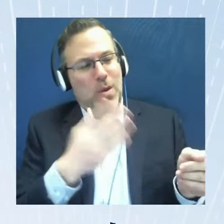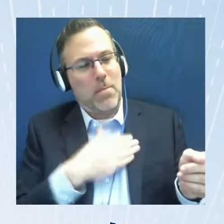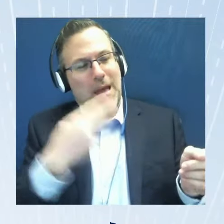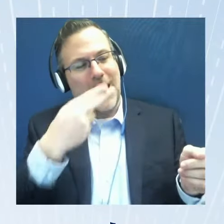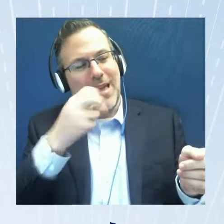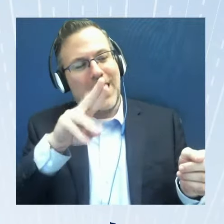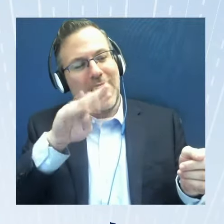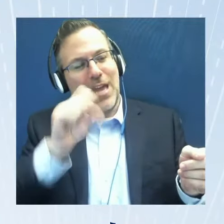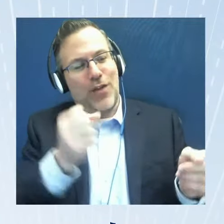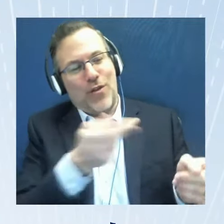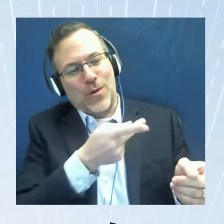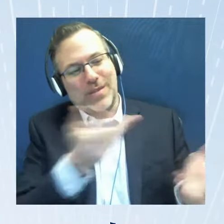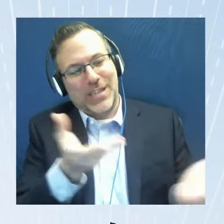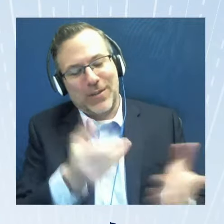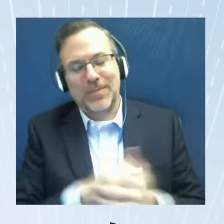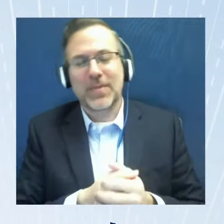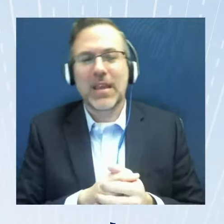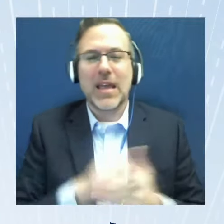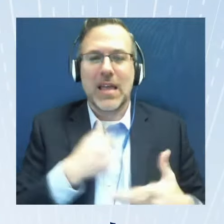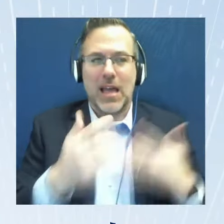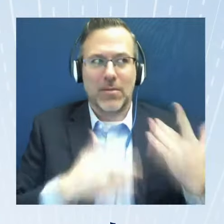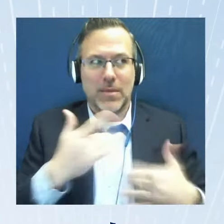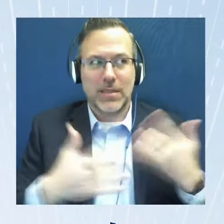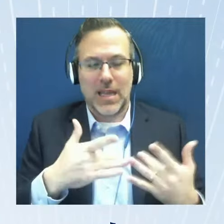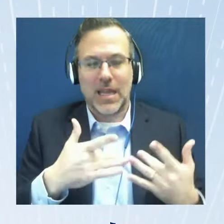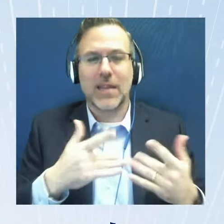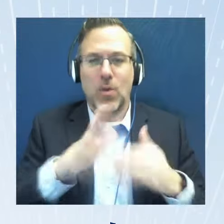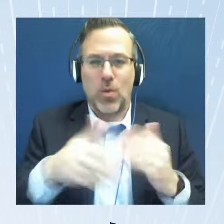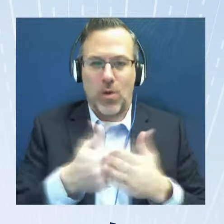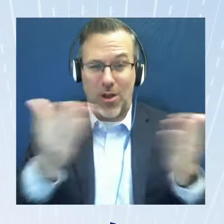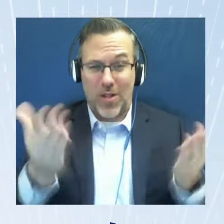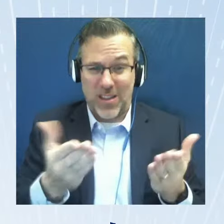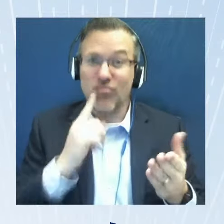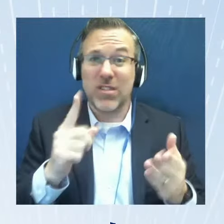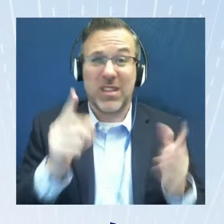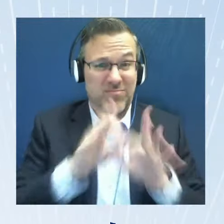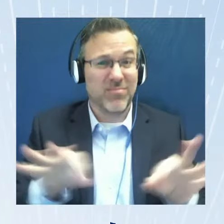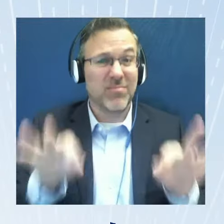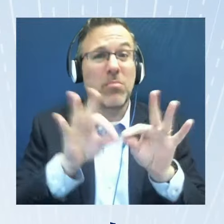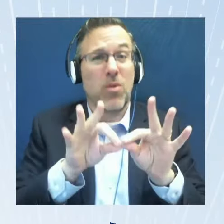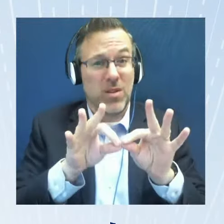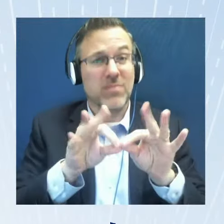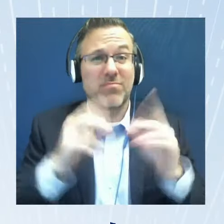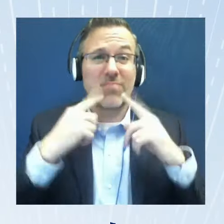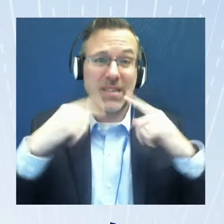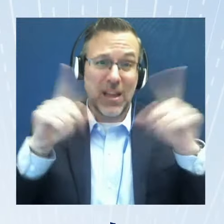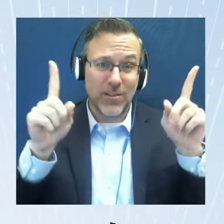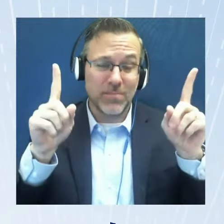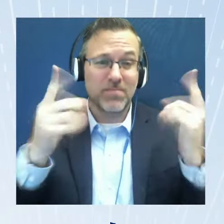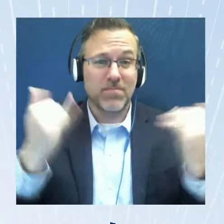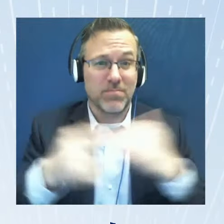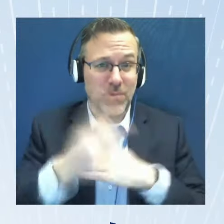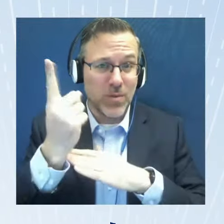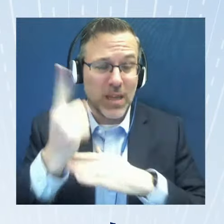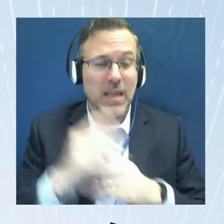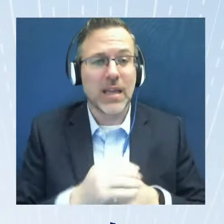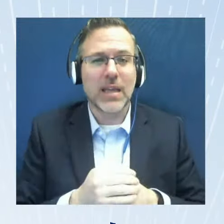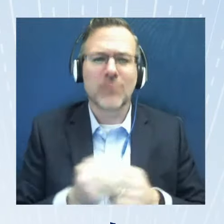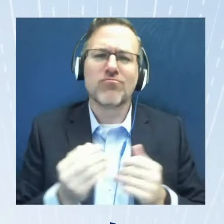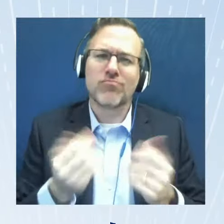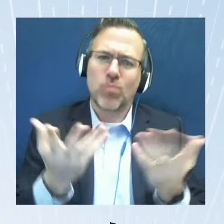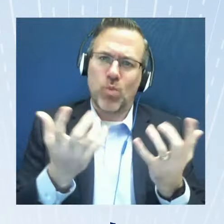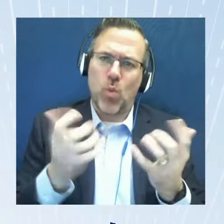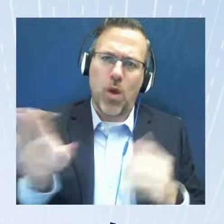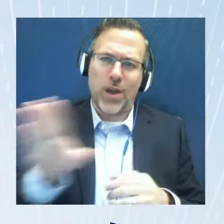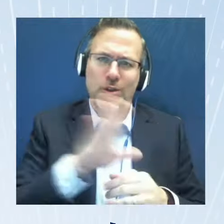all of you. I'm really excited to be with you today. This is a big deal, as the Secretary said, so, and we do want to hear your input, but